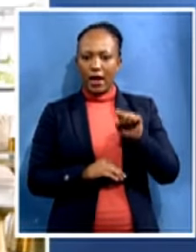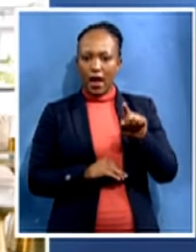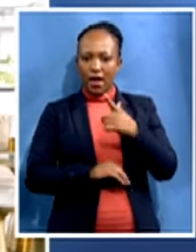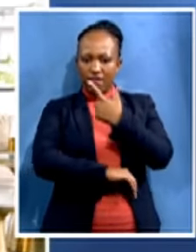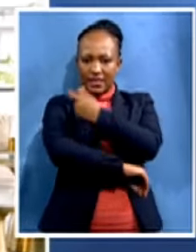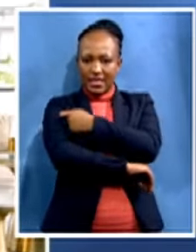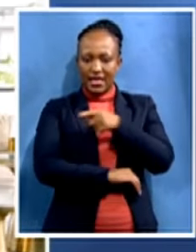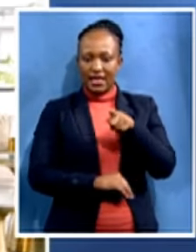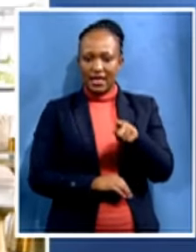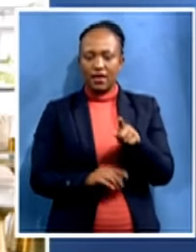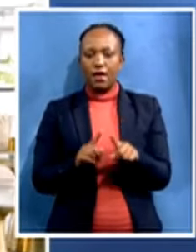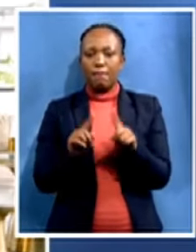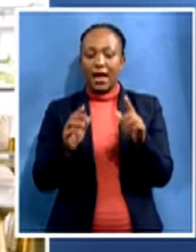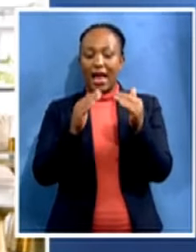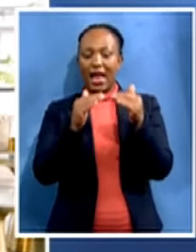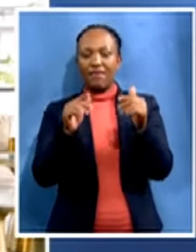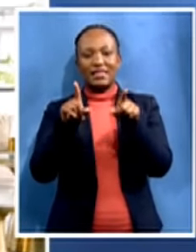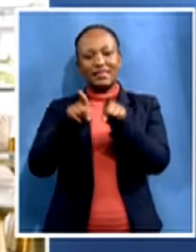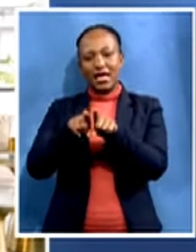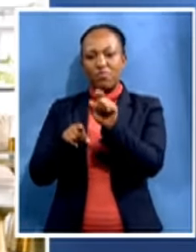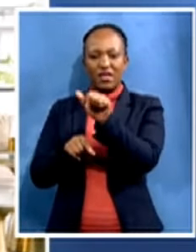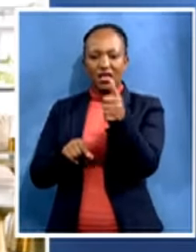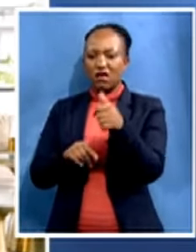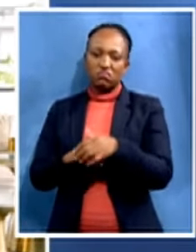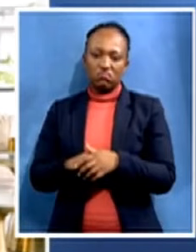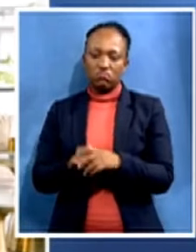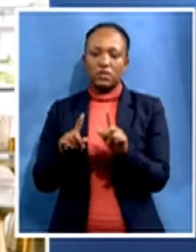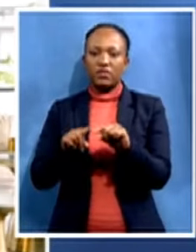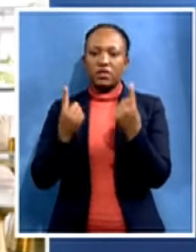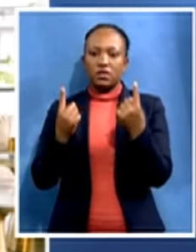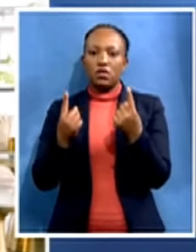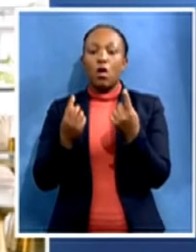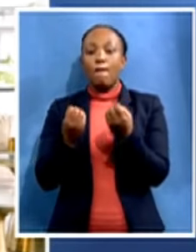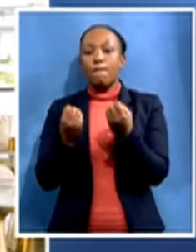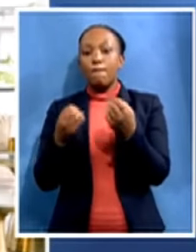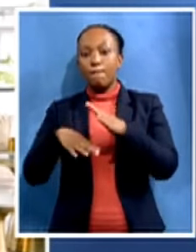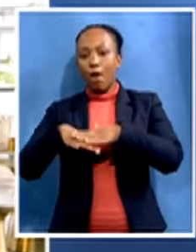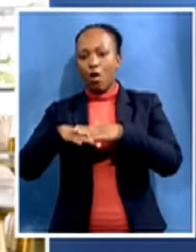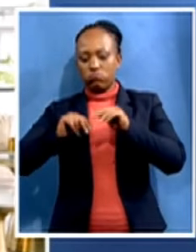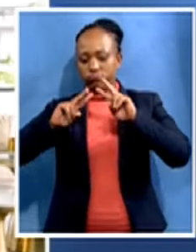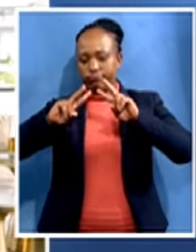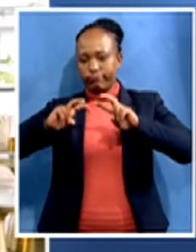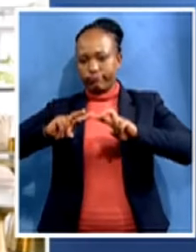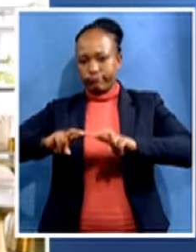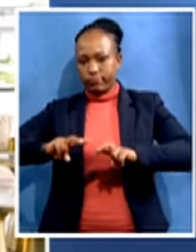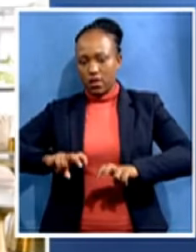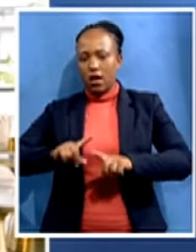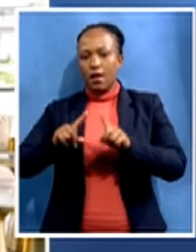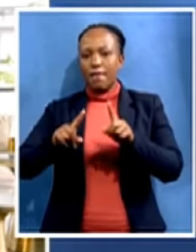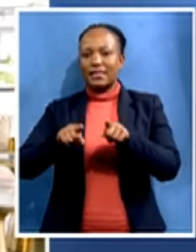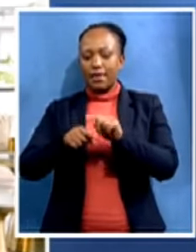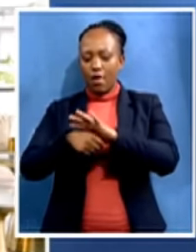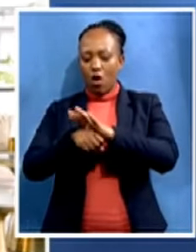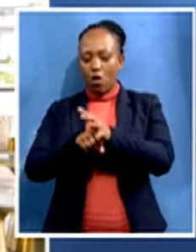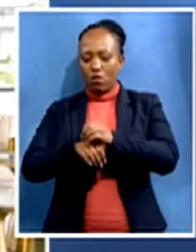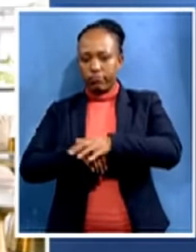to the other vaccines. So I think more studies need to be done there, but also on the variant that has been the main driver of our second